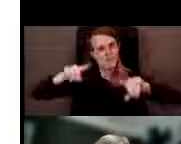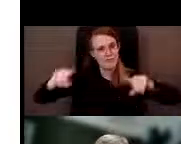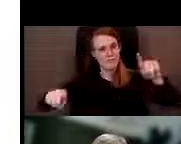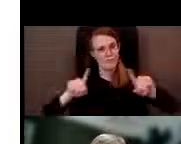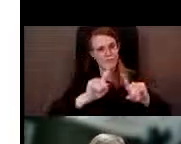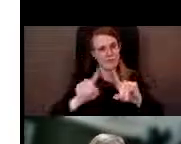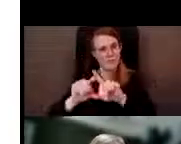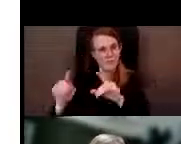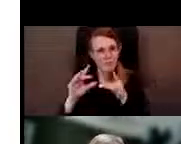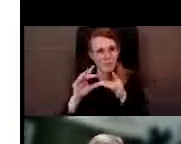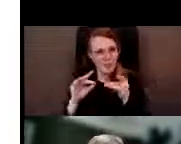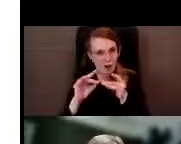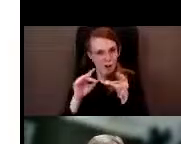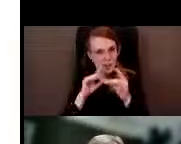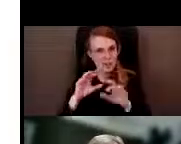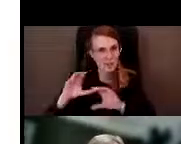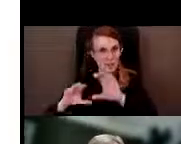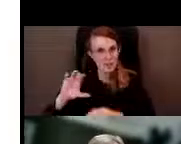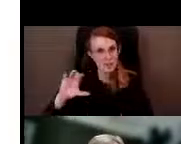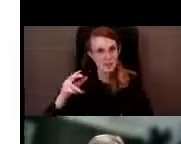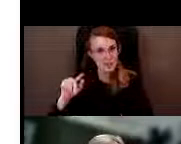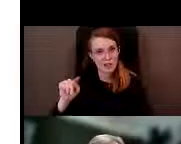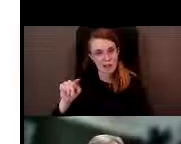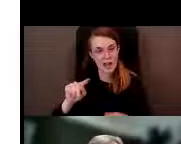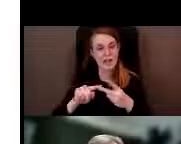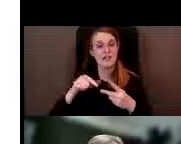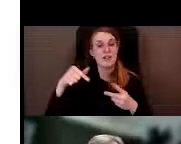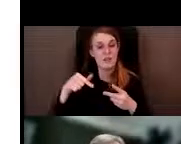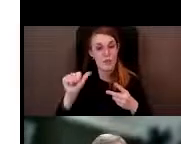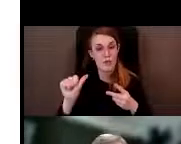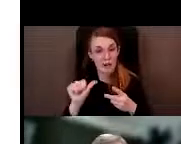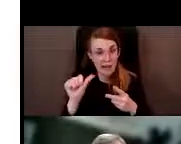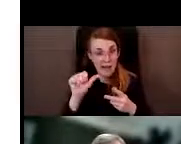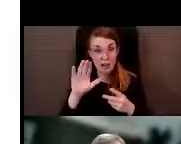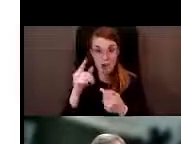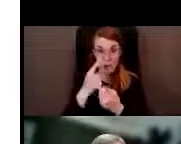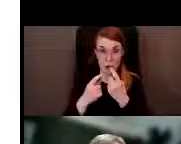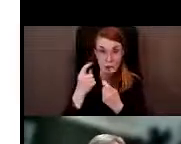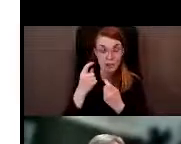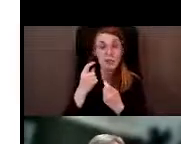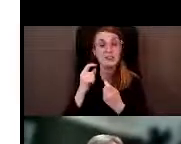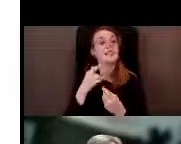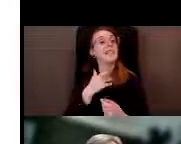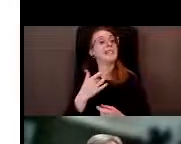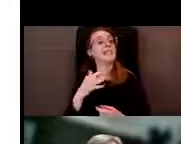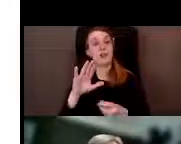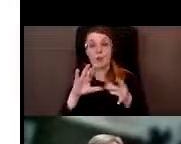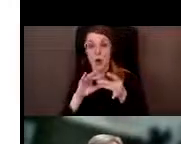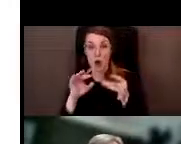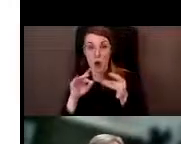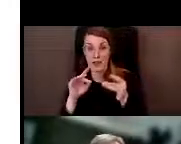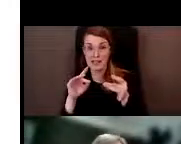in the chat and the Q&A feature and with your questions. Oftentimes those comments are